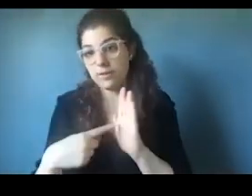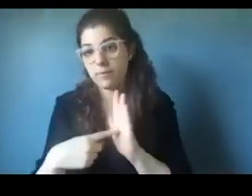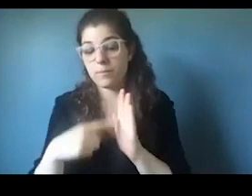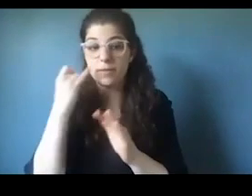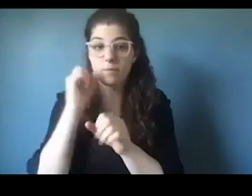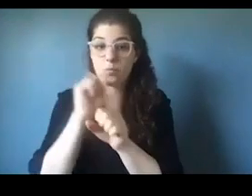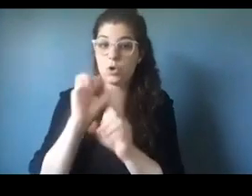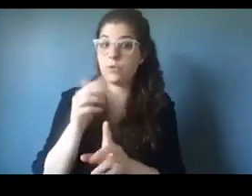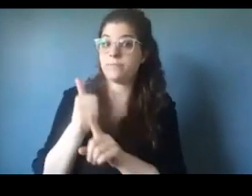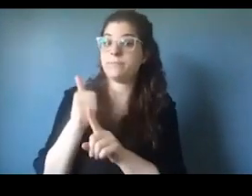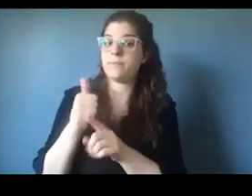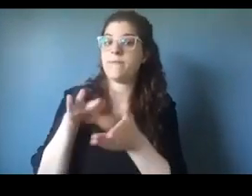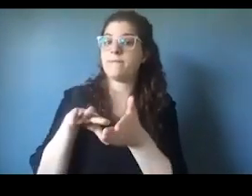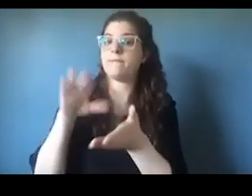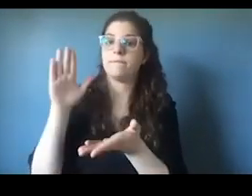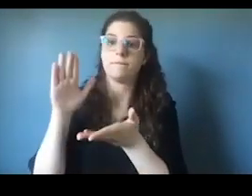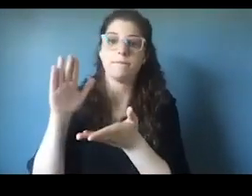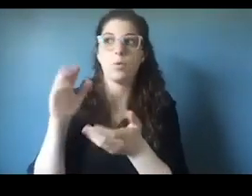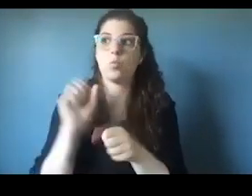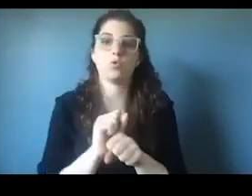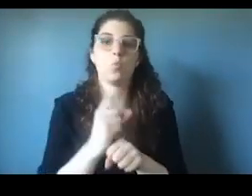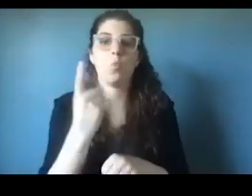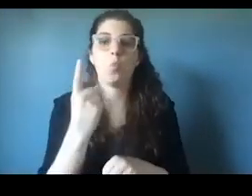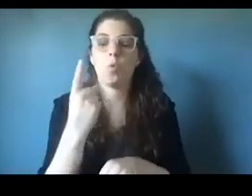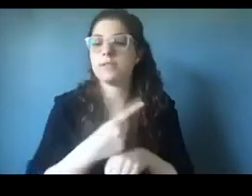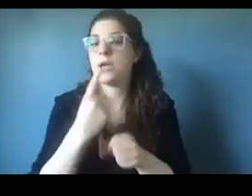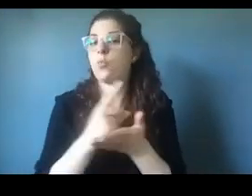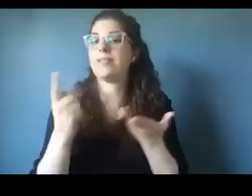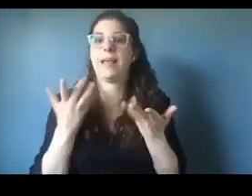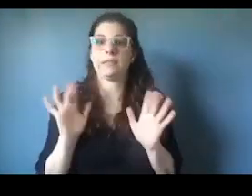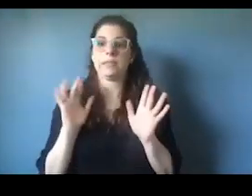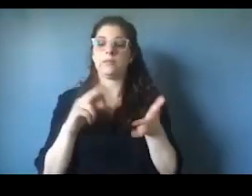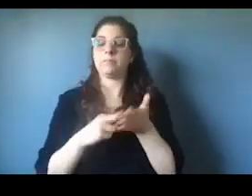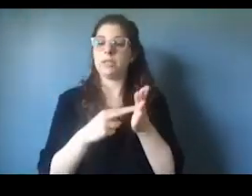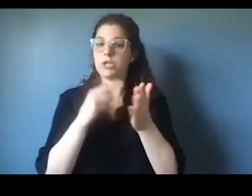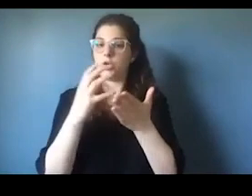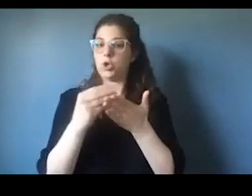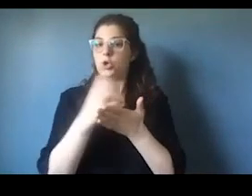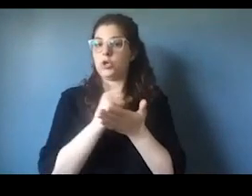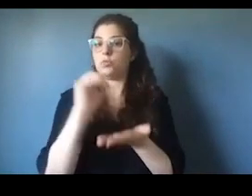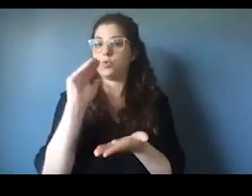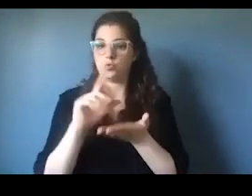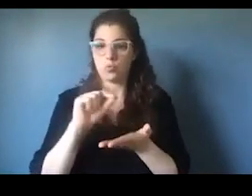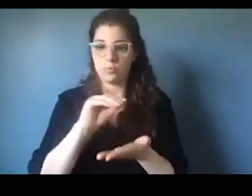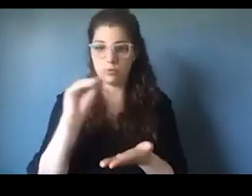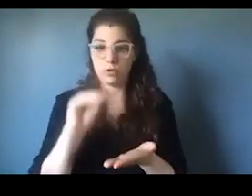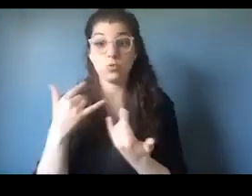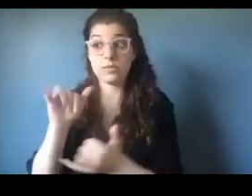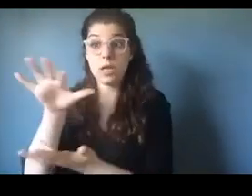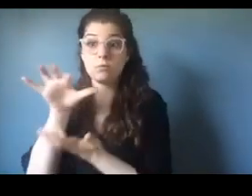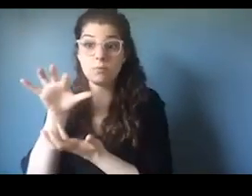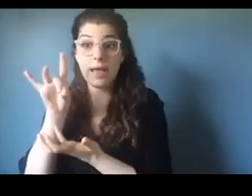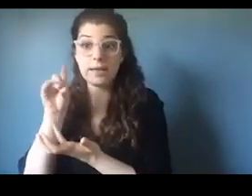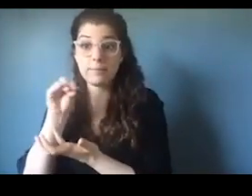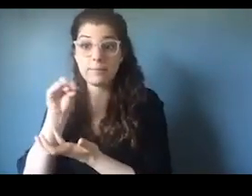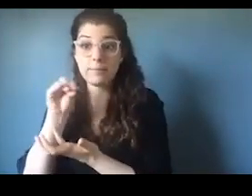is furloughed one day a week, then their earnings are reduced by 20%. So they still get 80% of their earnings. And